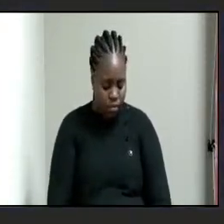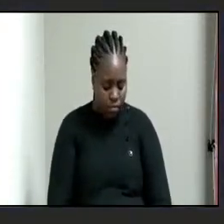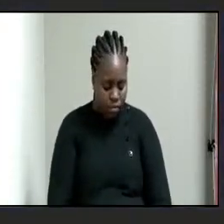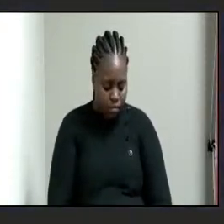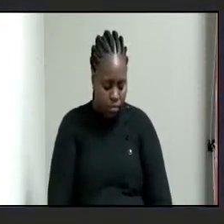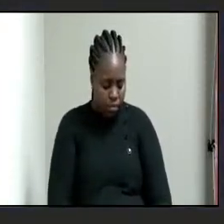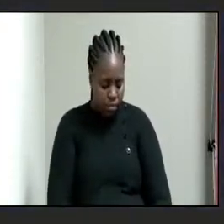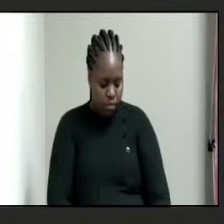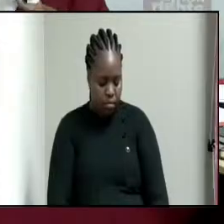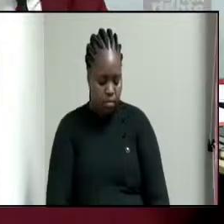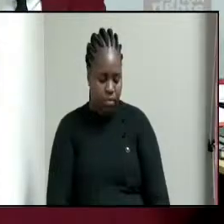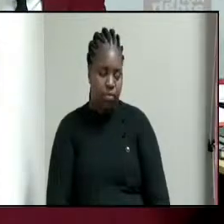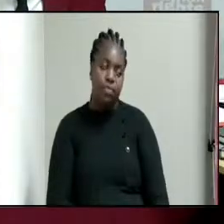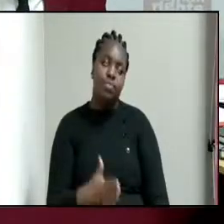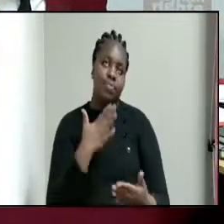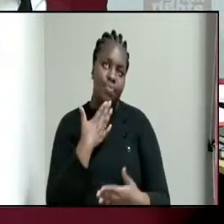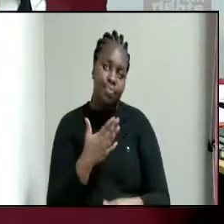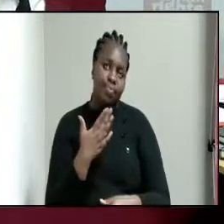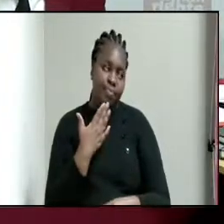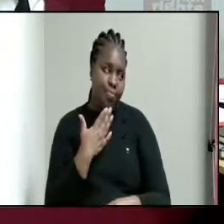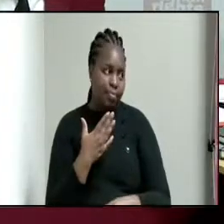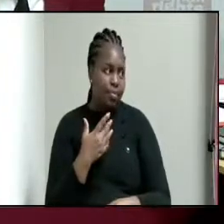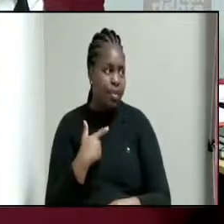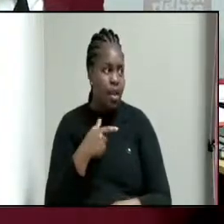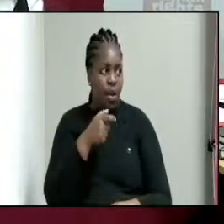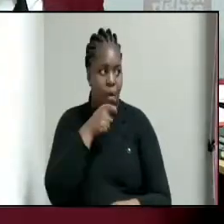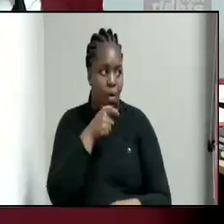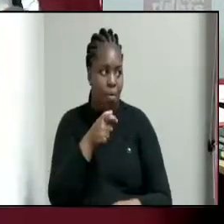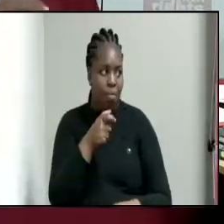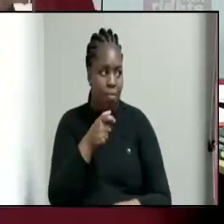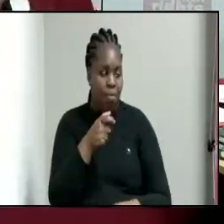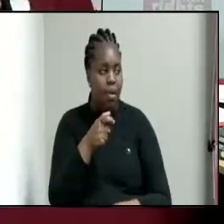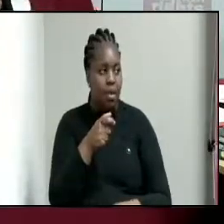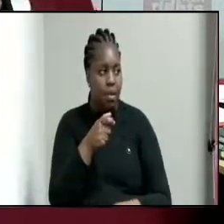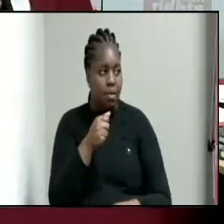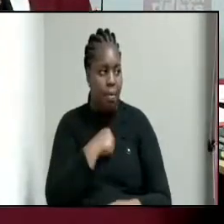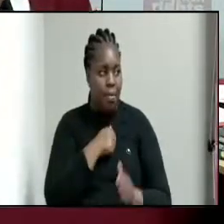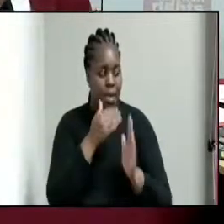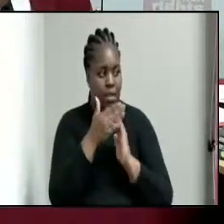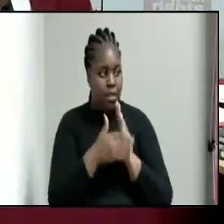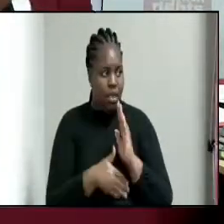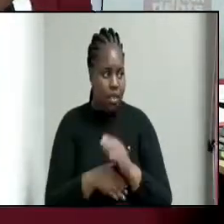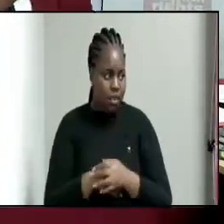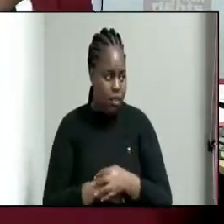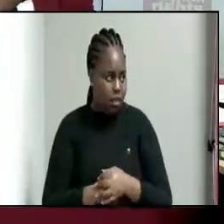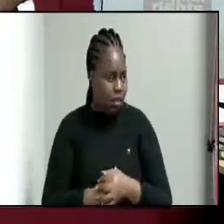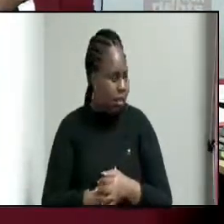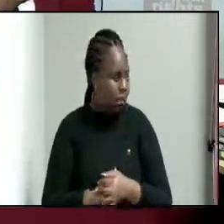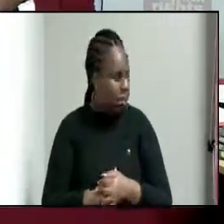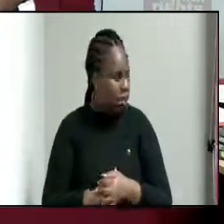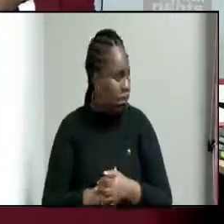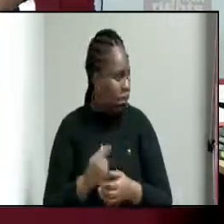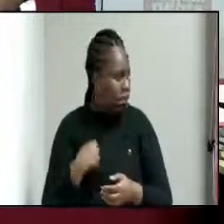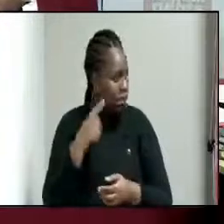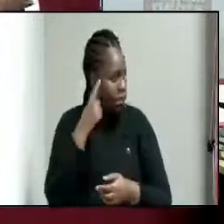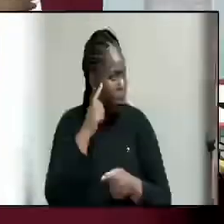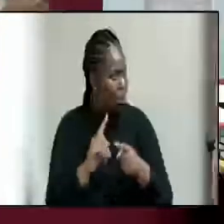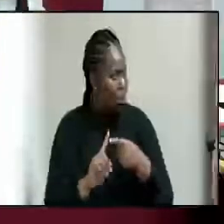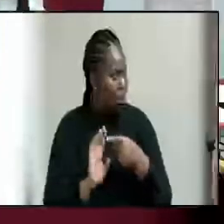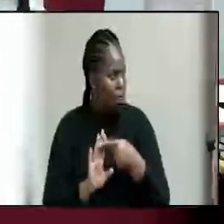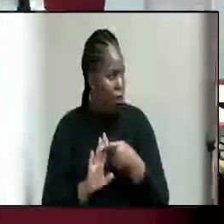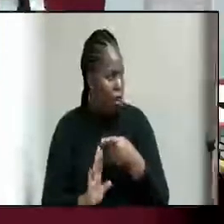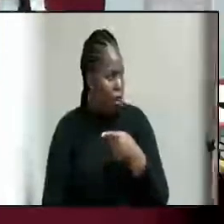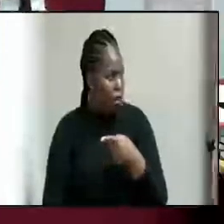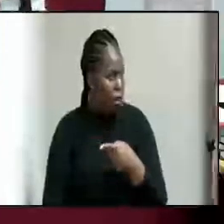Thank you, Dr. Ndlovu. Just a comment on a question from my side as well. I think number one for